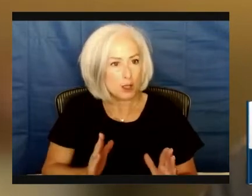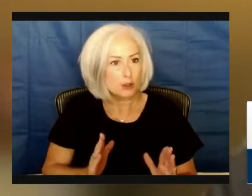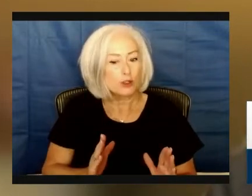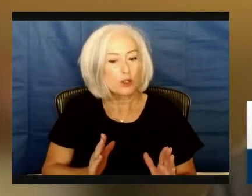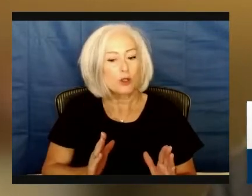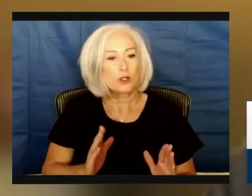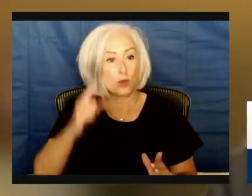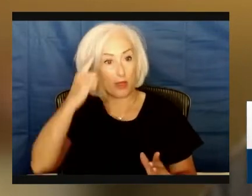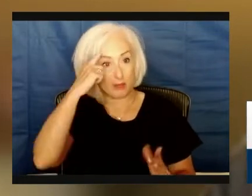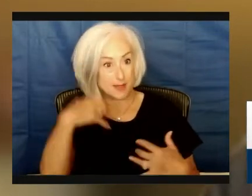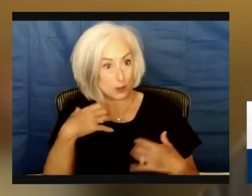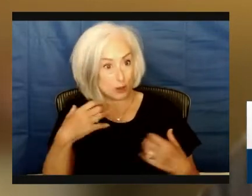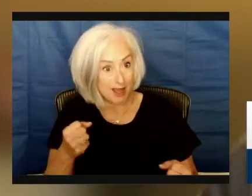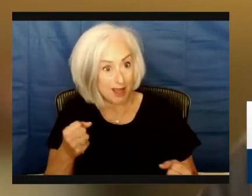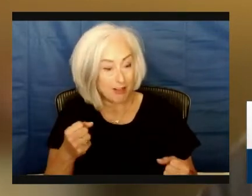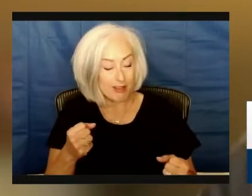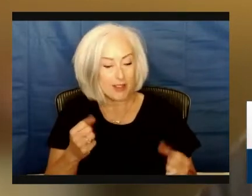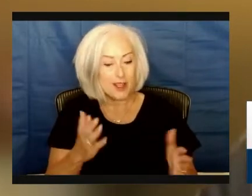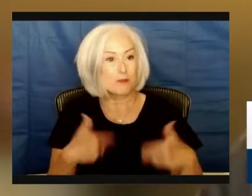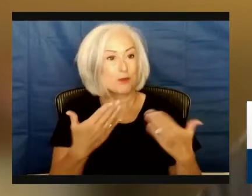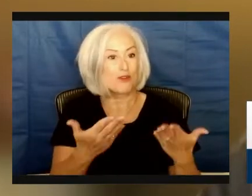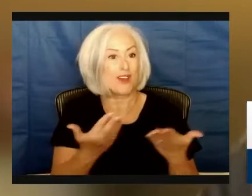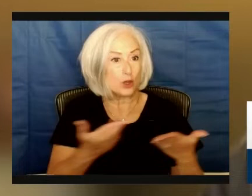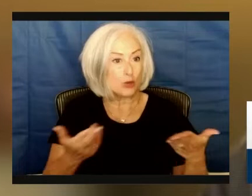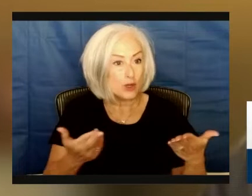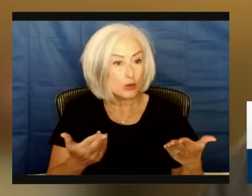for them is extremely important. I